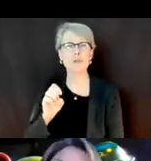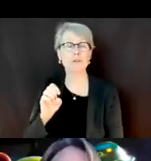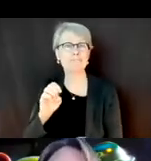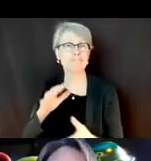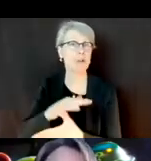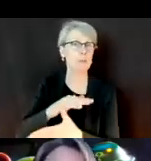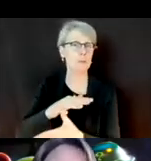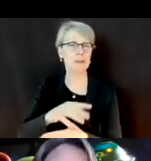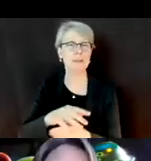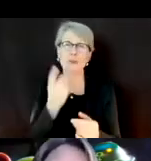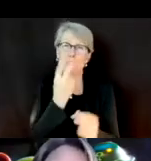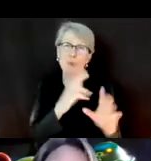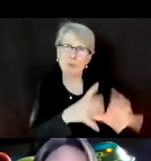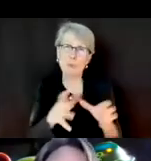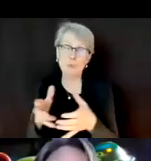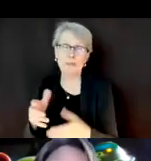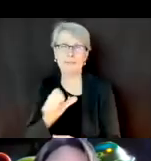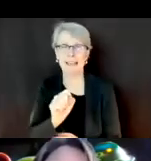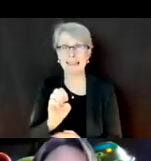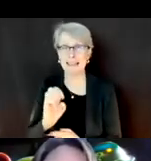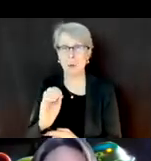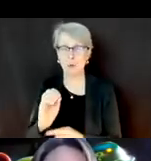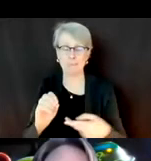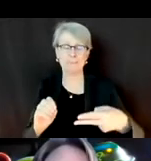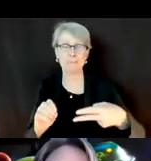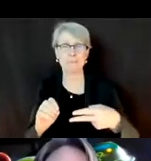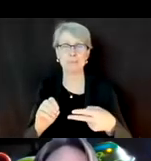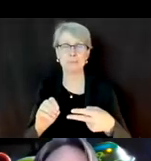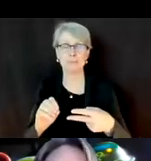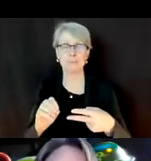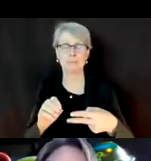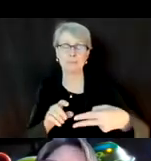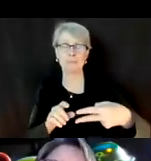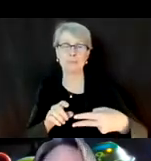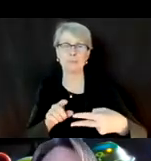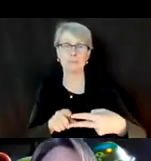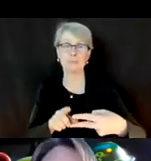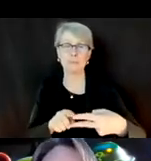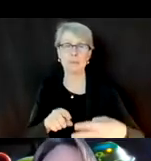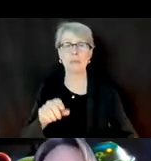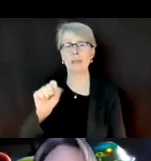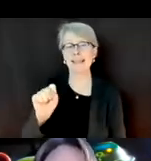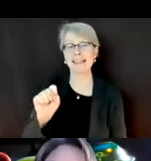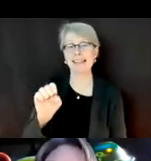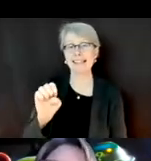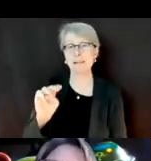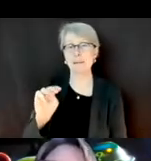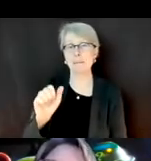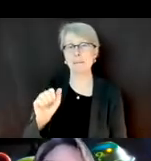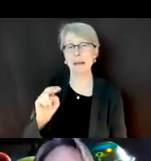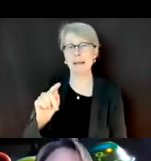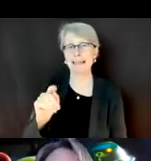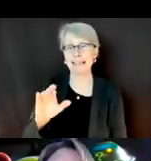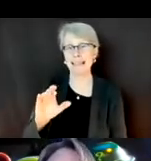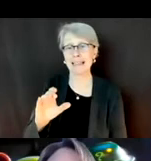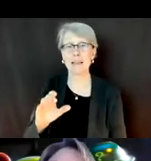of SEO that are becoming more and more important. Something called semantic SEO, which is basically